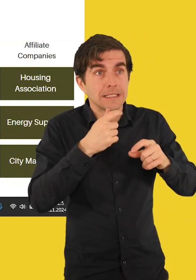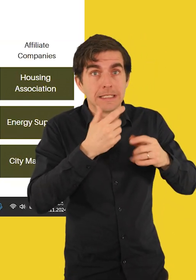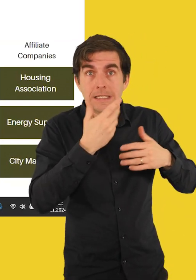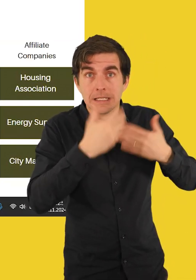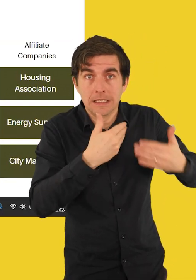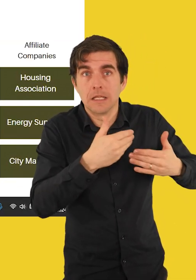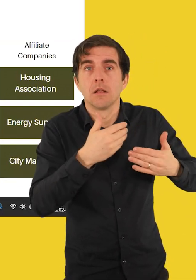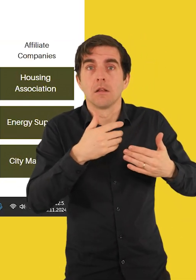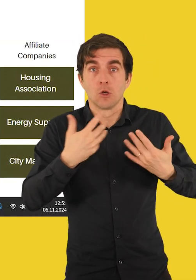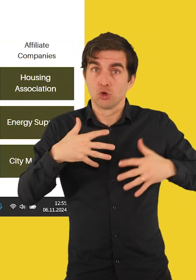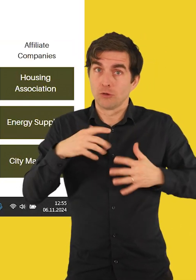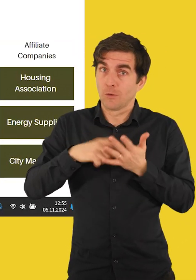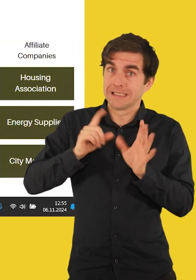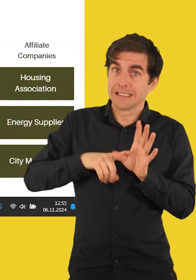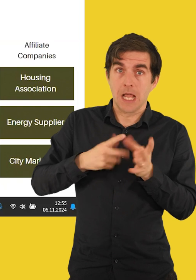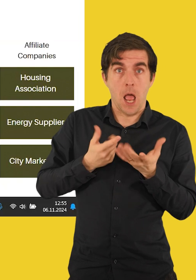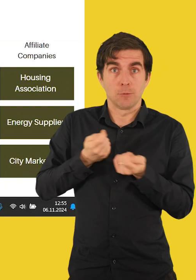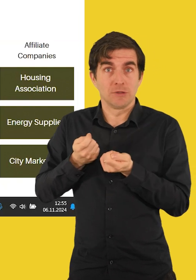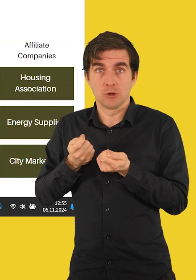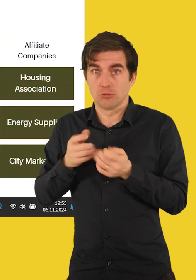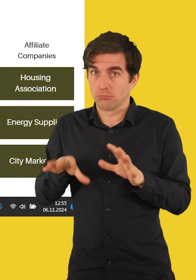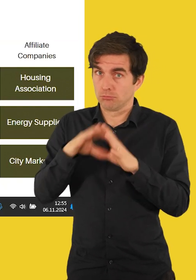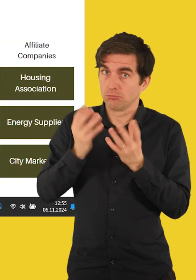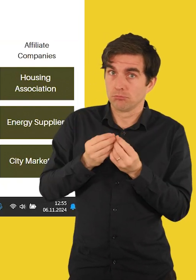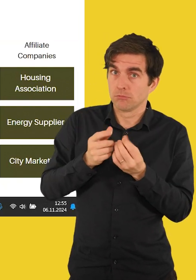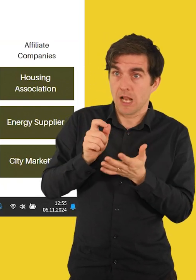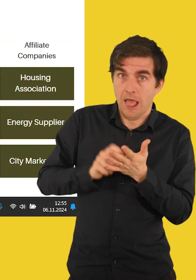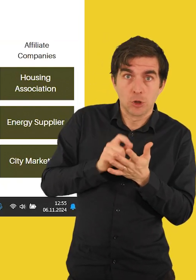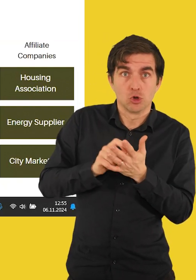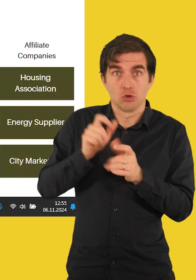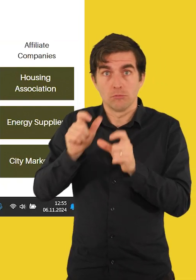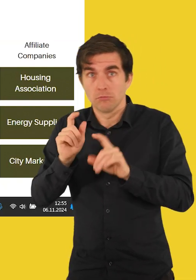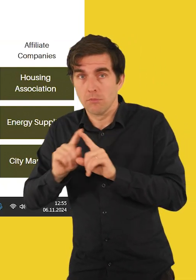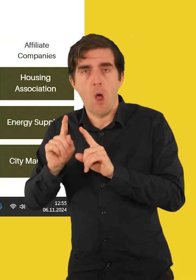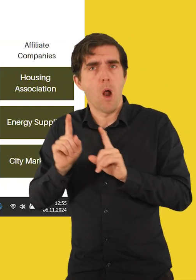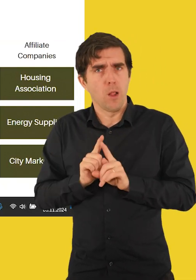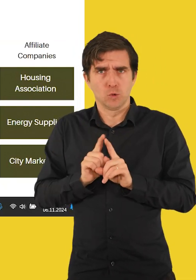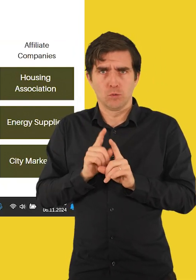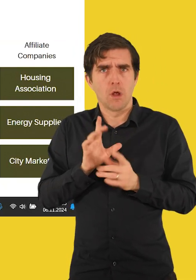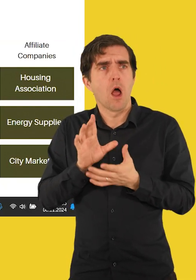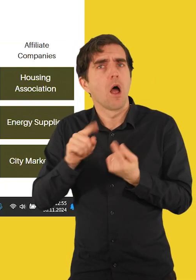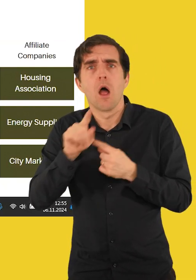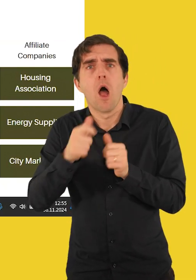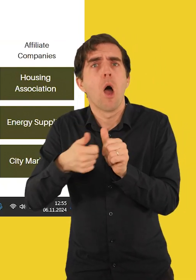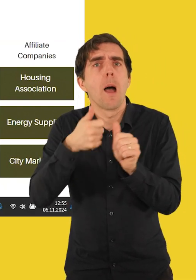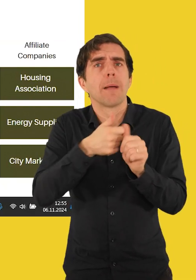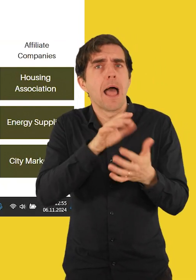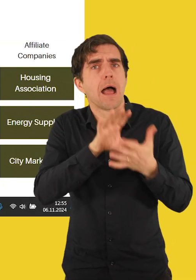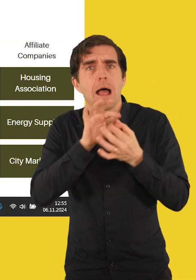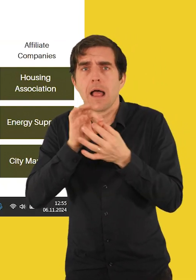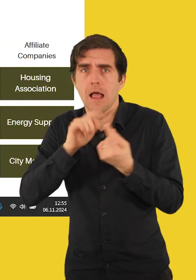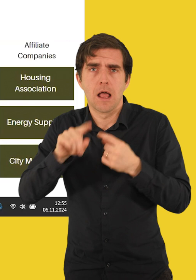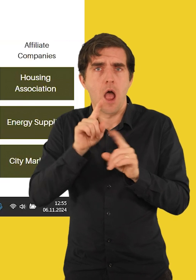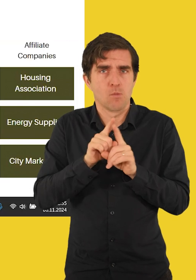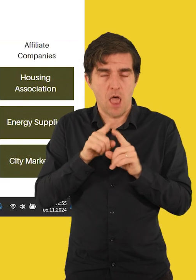just cover the city administration in terms of like the elected officials, but also our